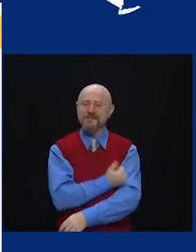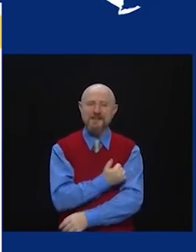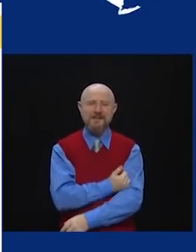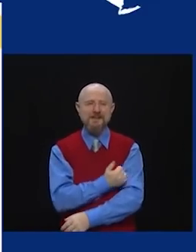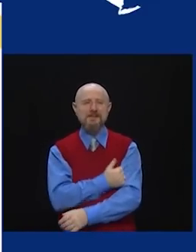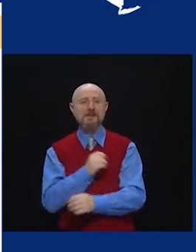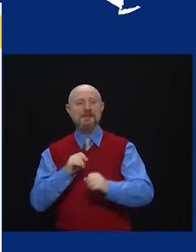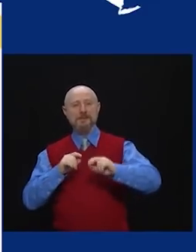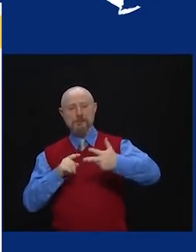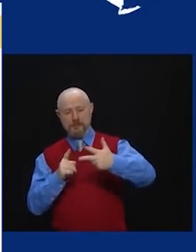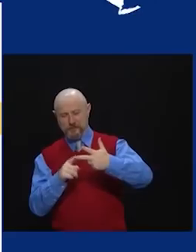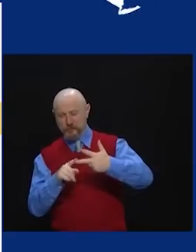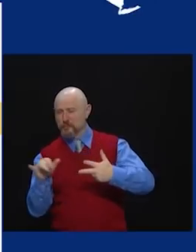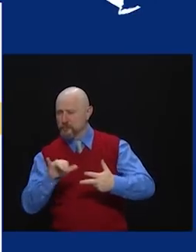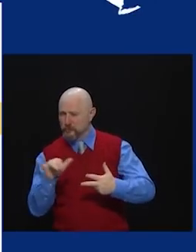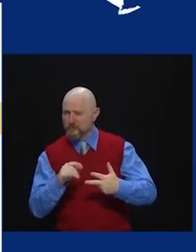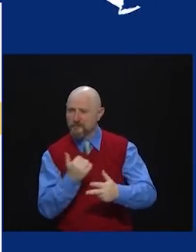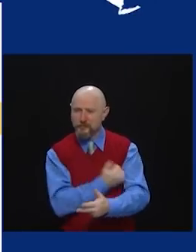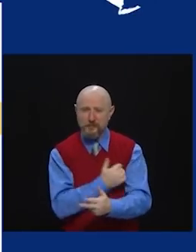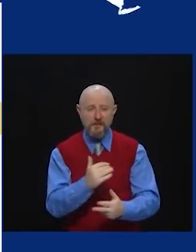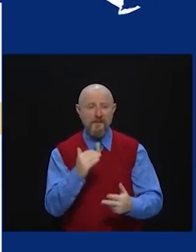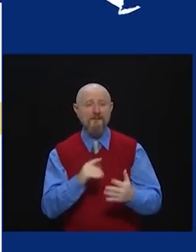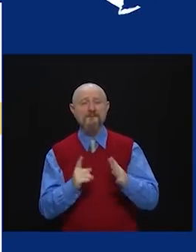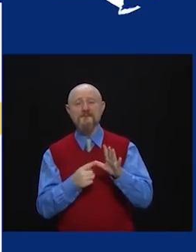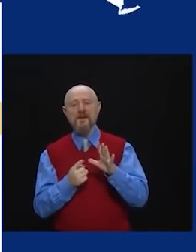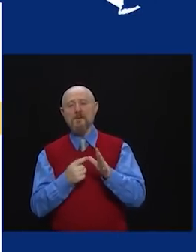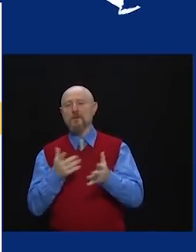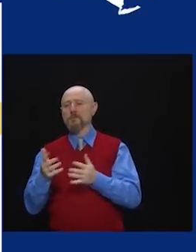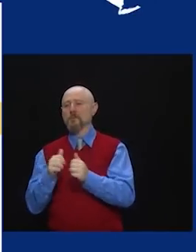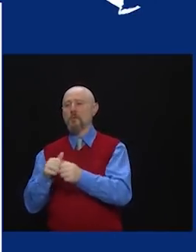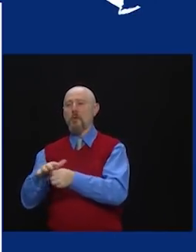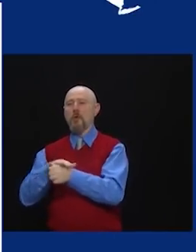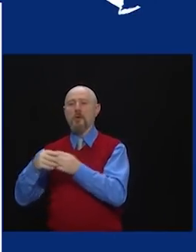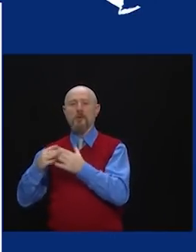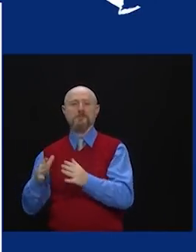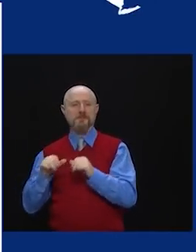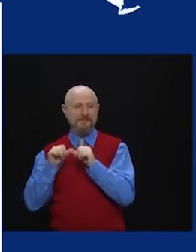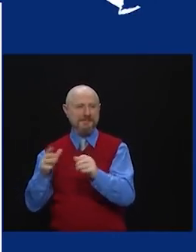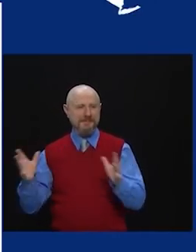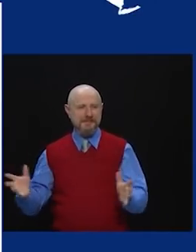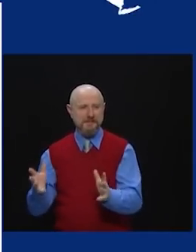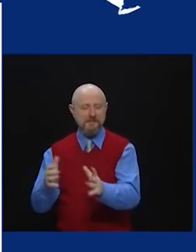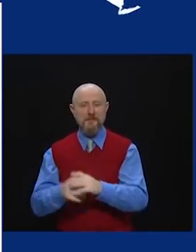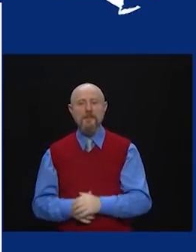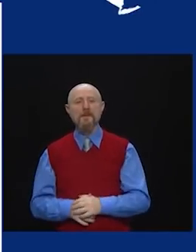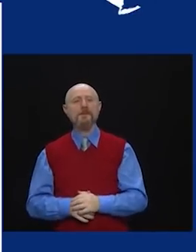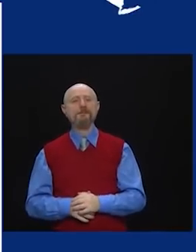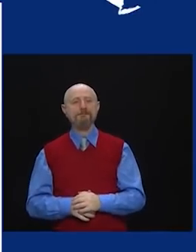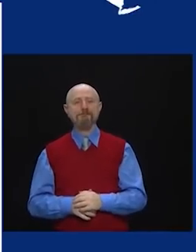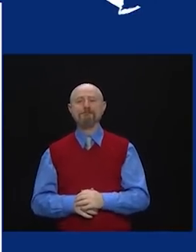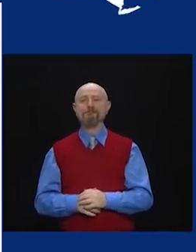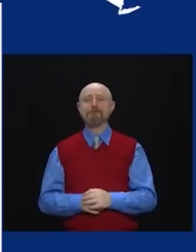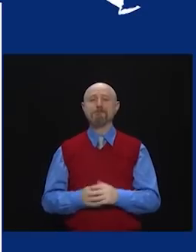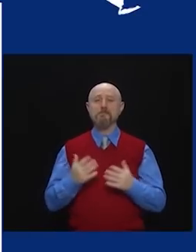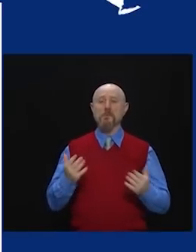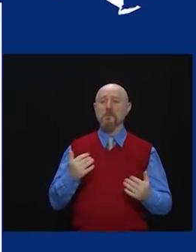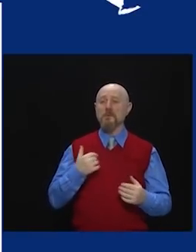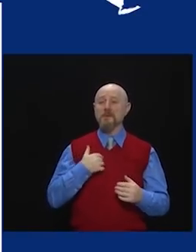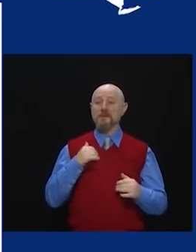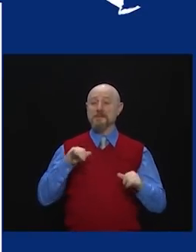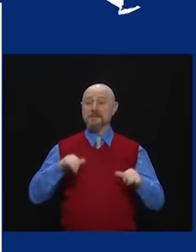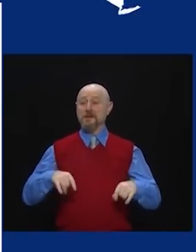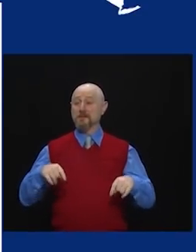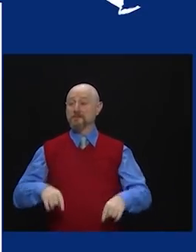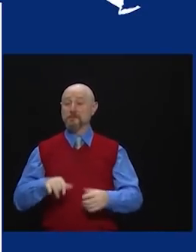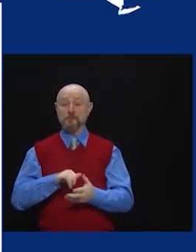So we'll give you some of the enhancements within those plans. Keeping kids in school. Okay, how are we doing that? This